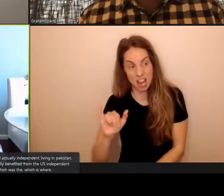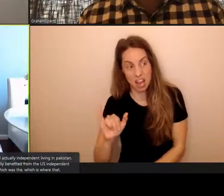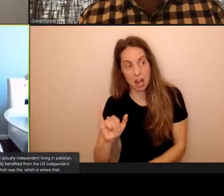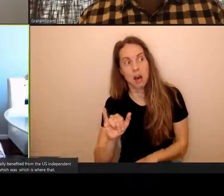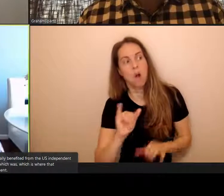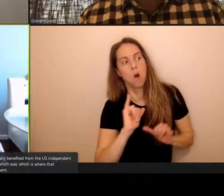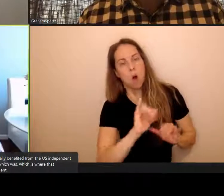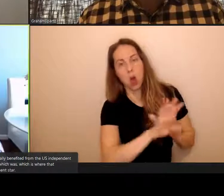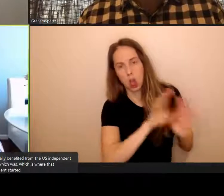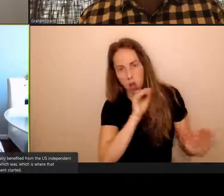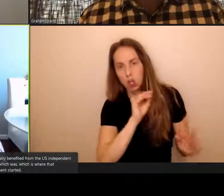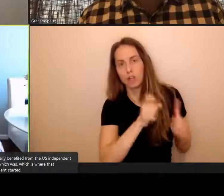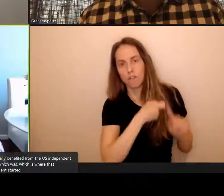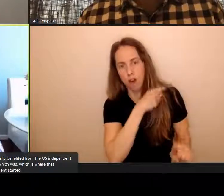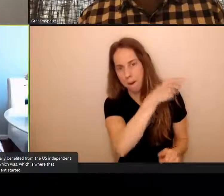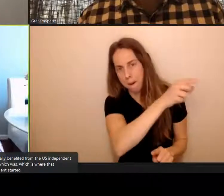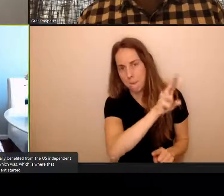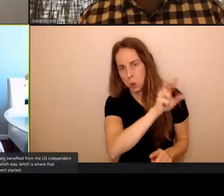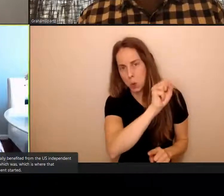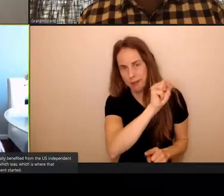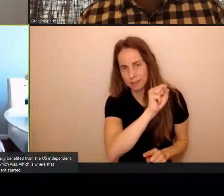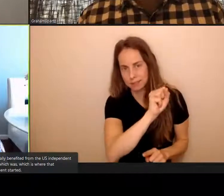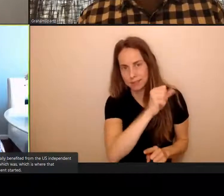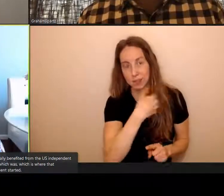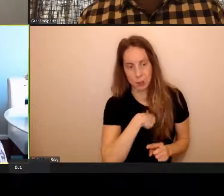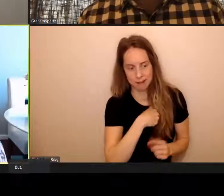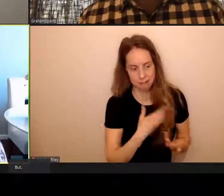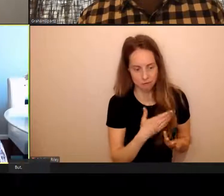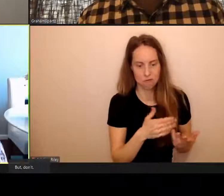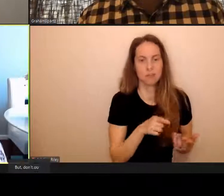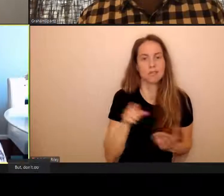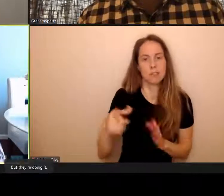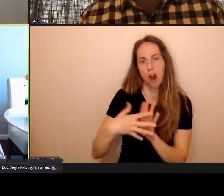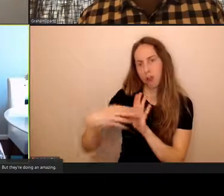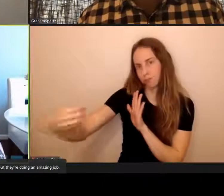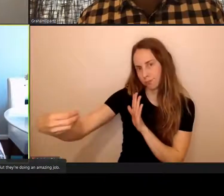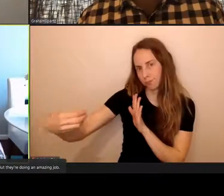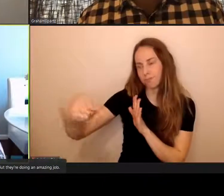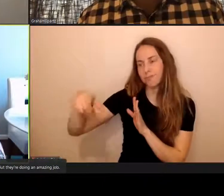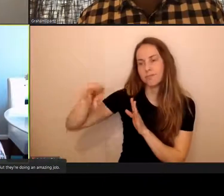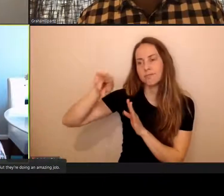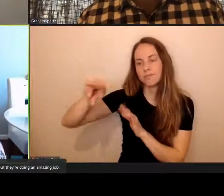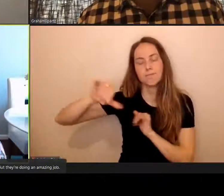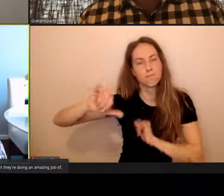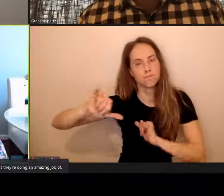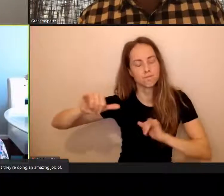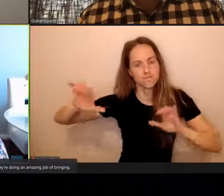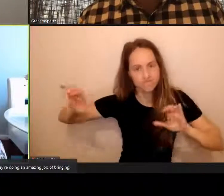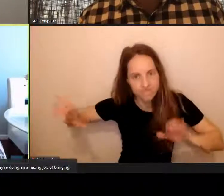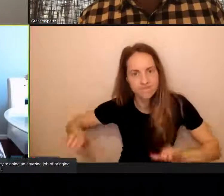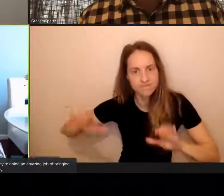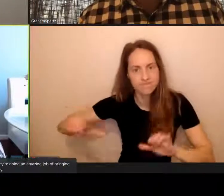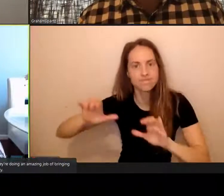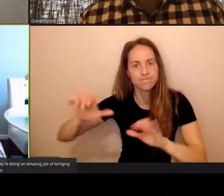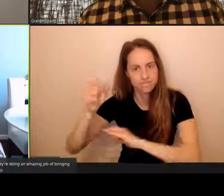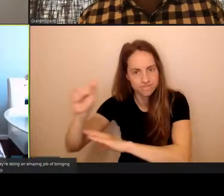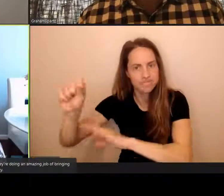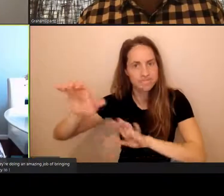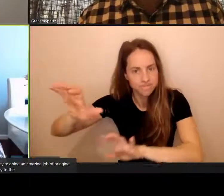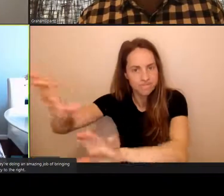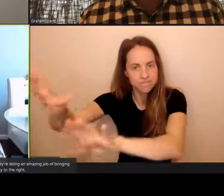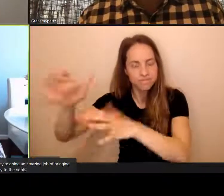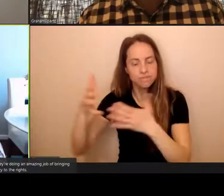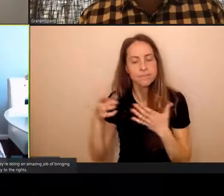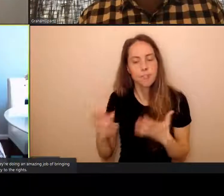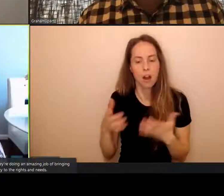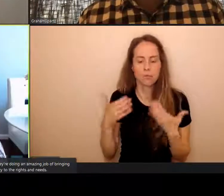that movement started. But they're doing an amazing job of bringing visibility to the rights